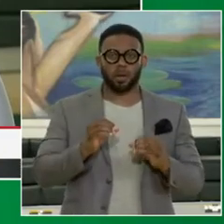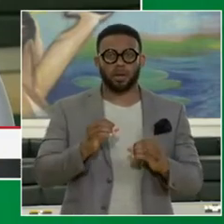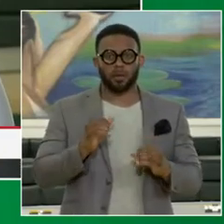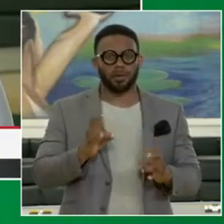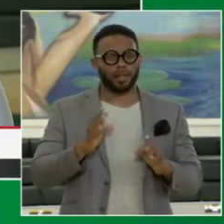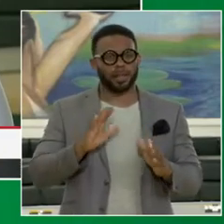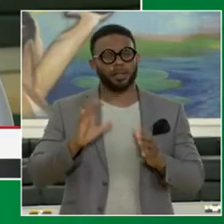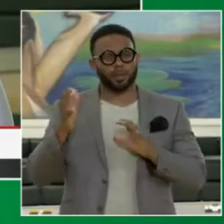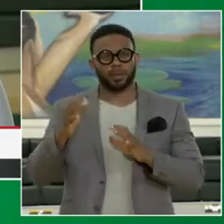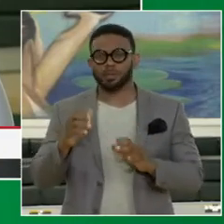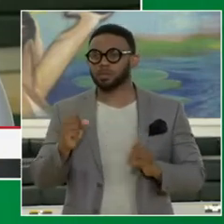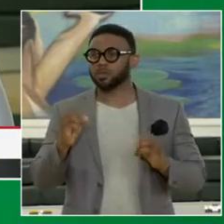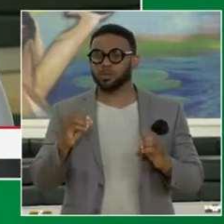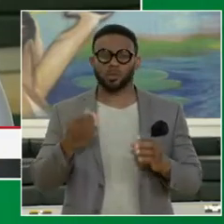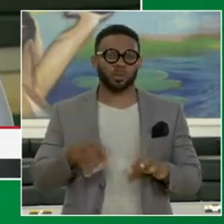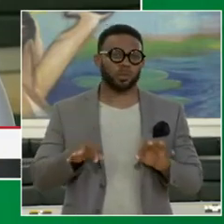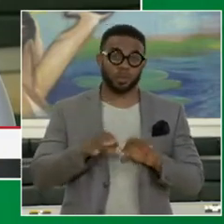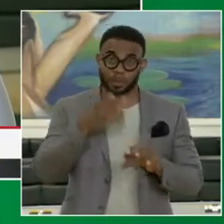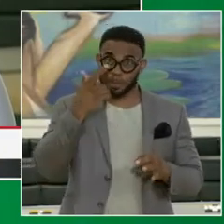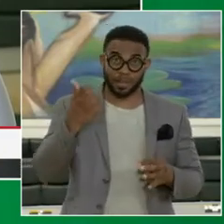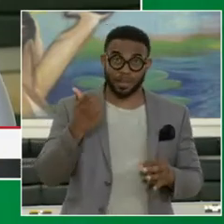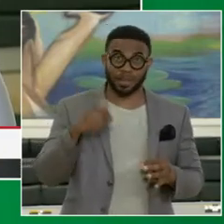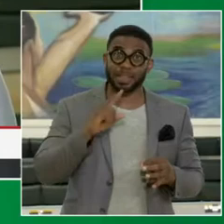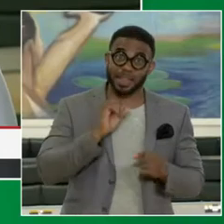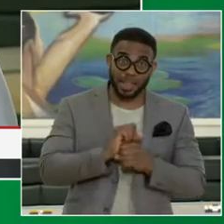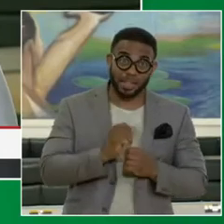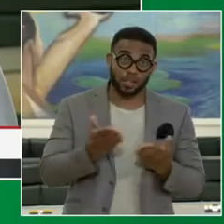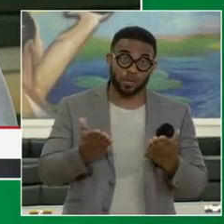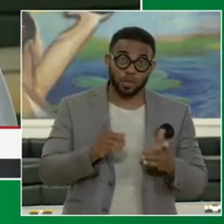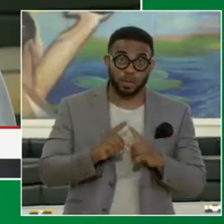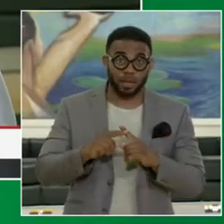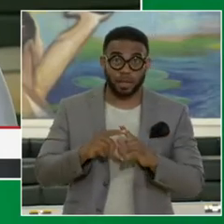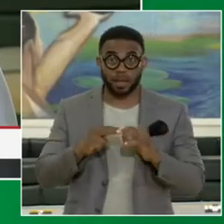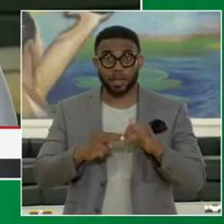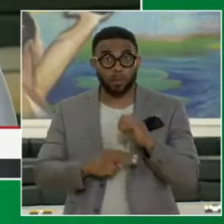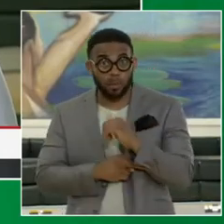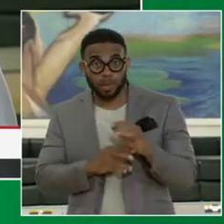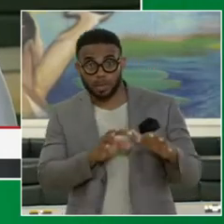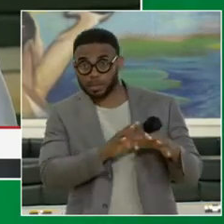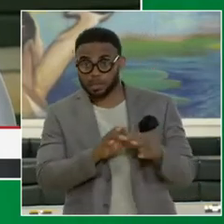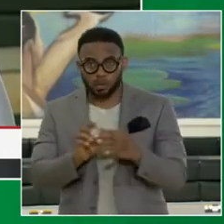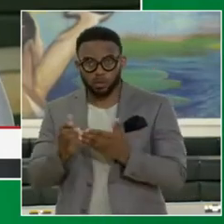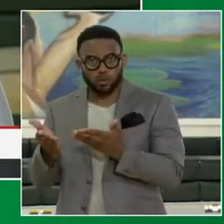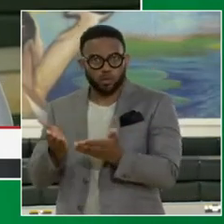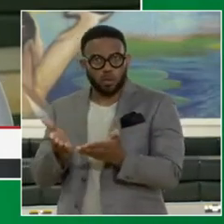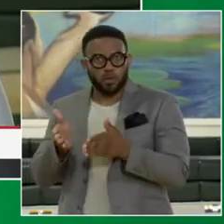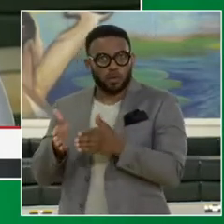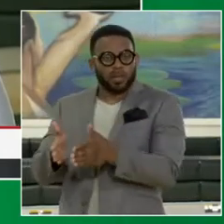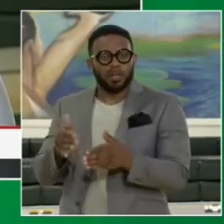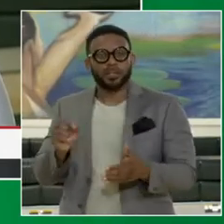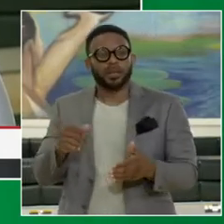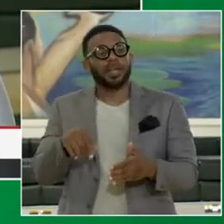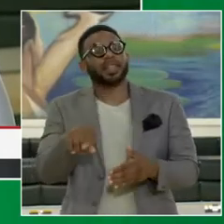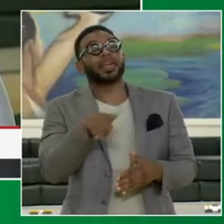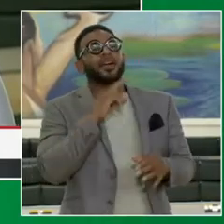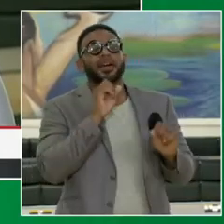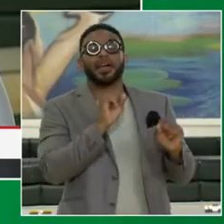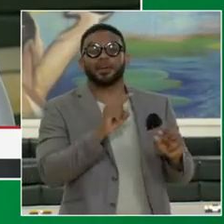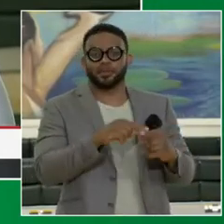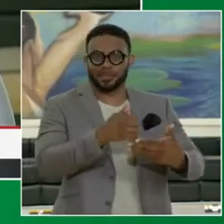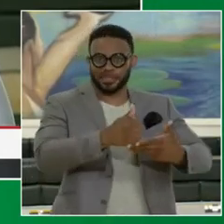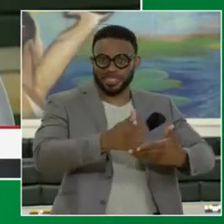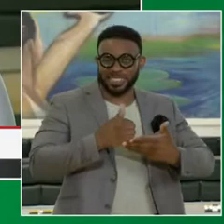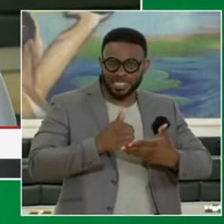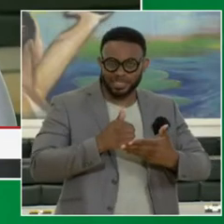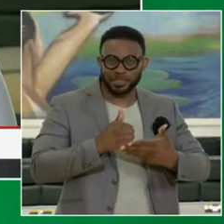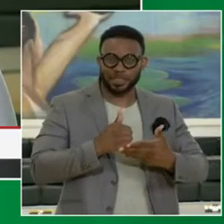violence interrupters is so critical because they actually serve as the bridge to service delivery. And so they are able to help